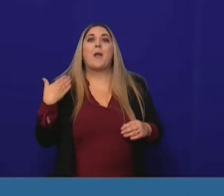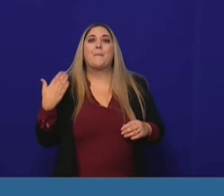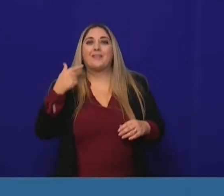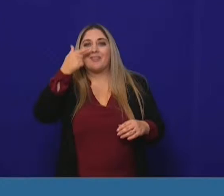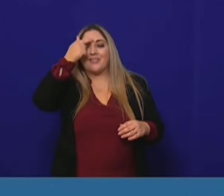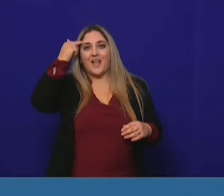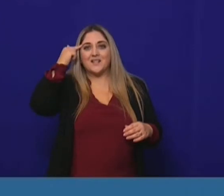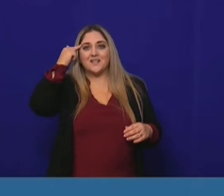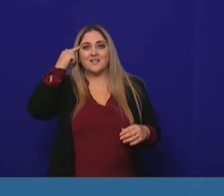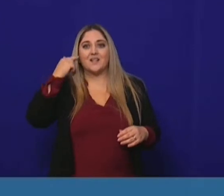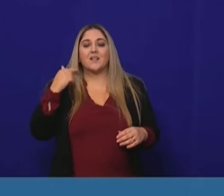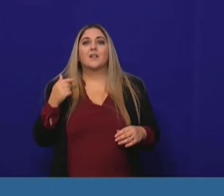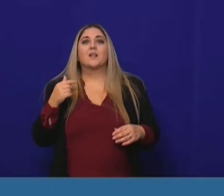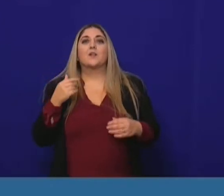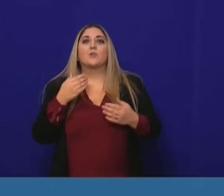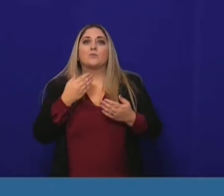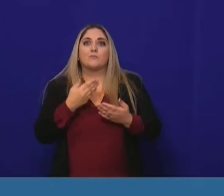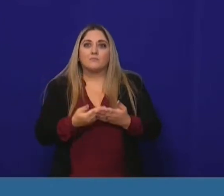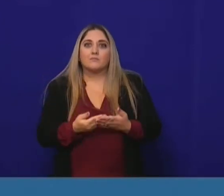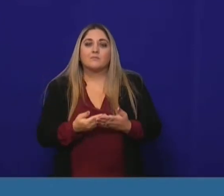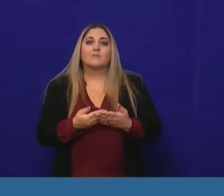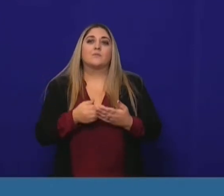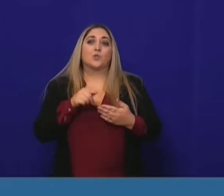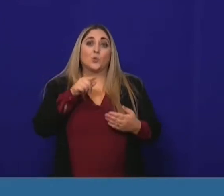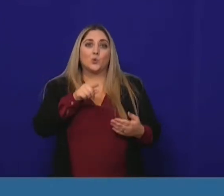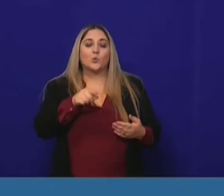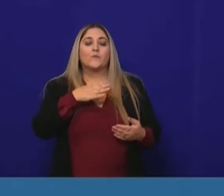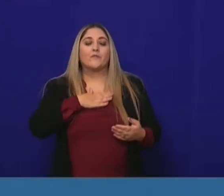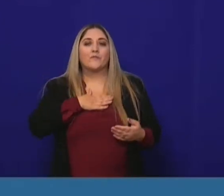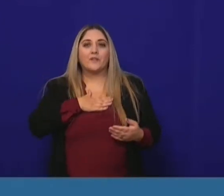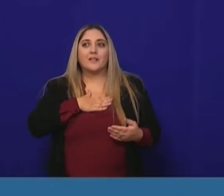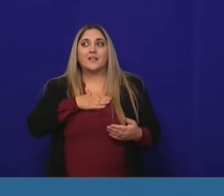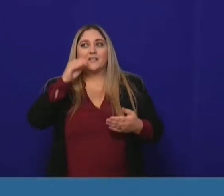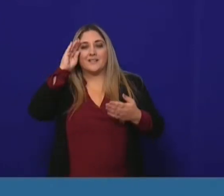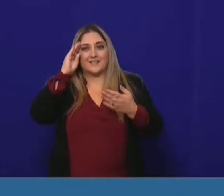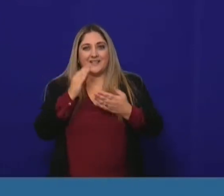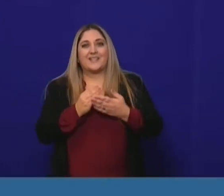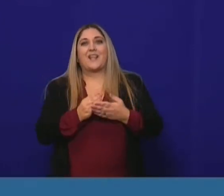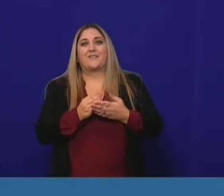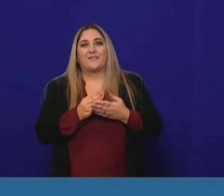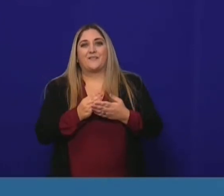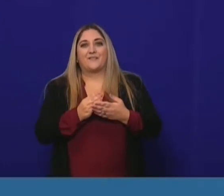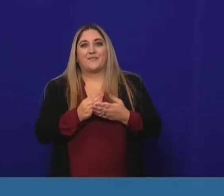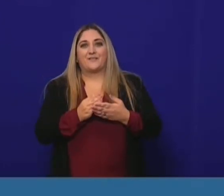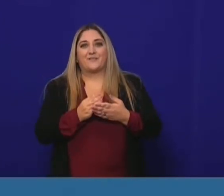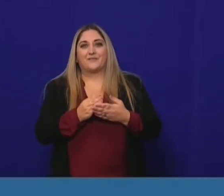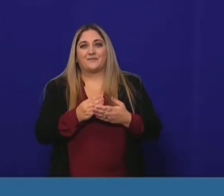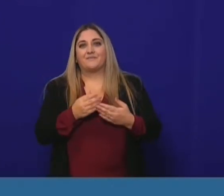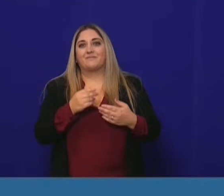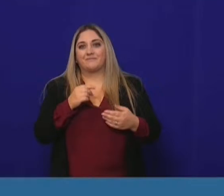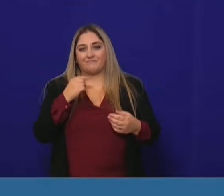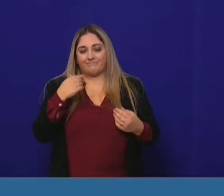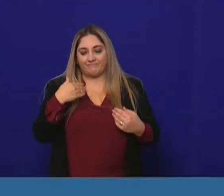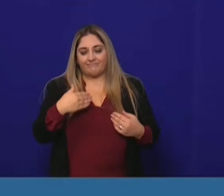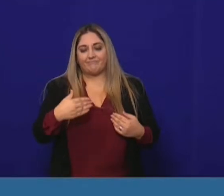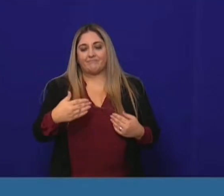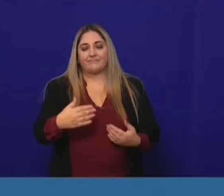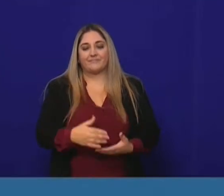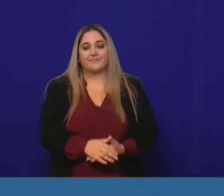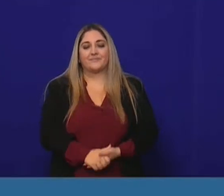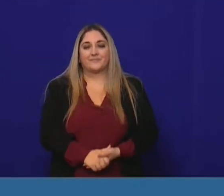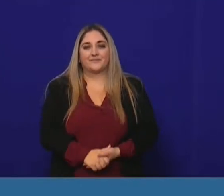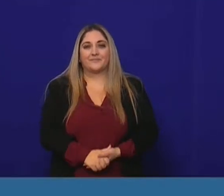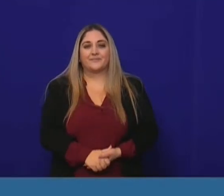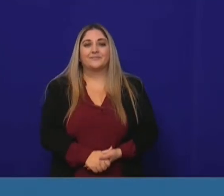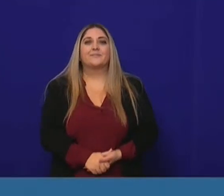have also in place, so that we can care for you and recommend the measures that need to be required. Thank